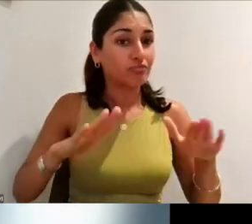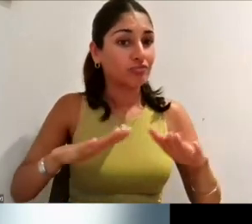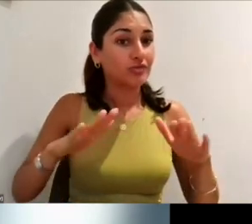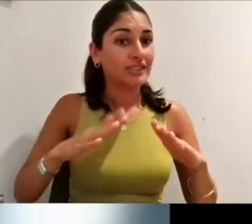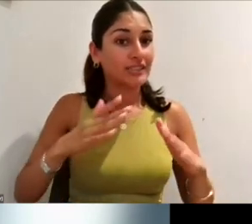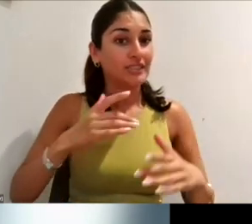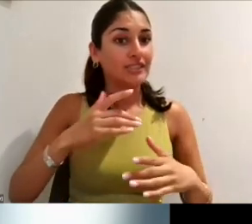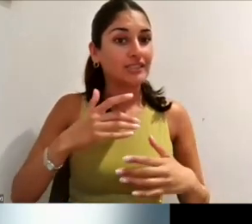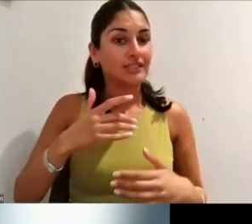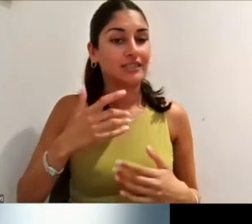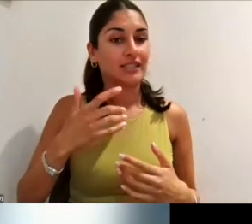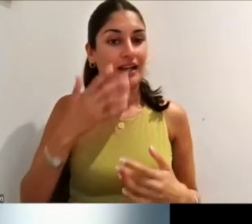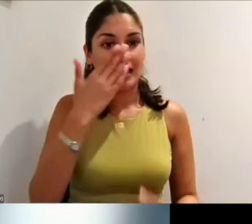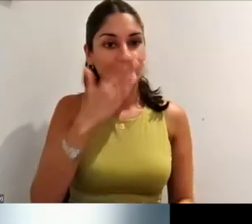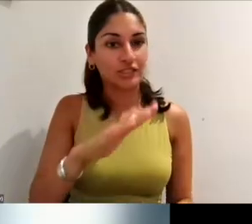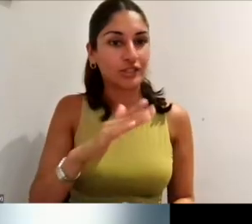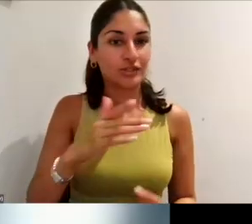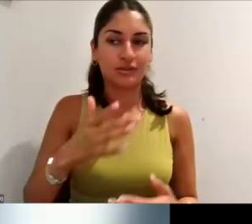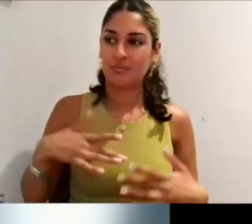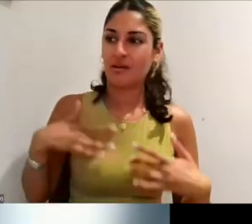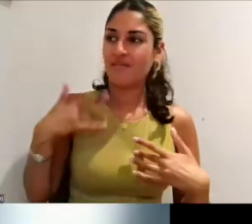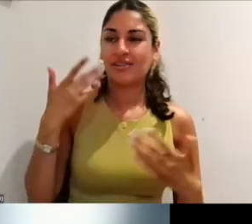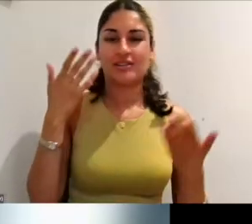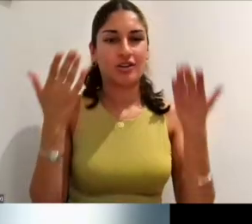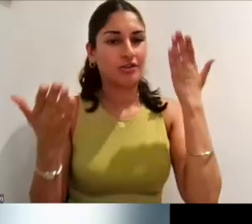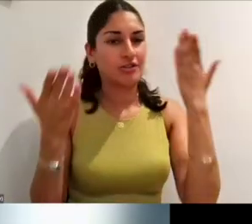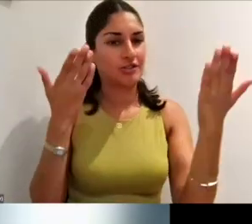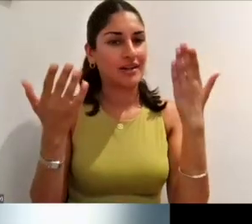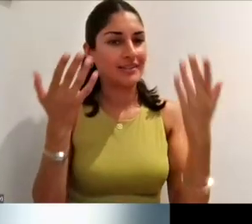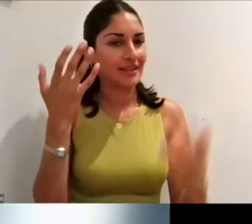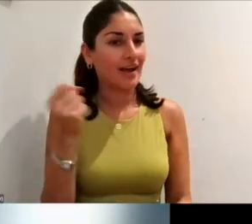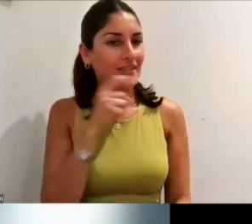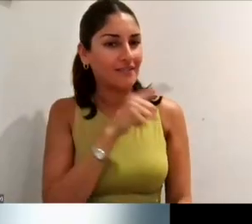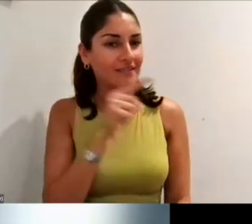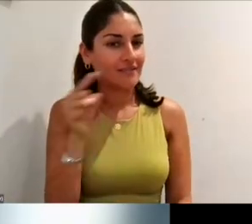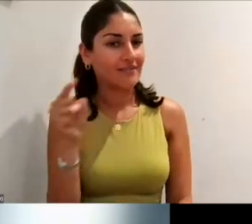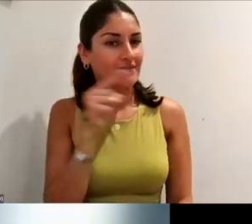was a contrast between the two growing up. And